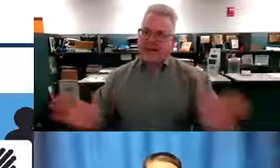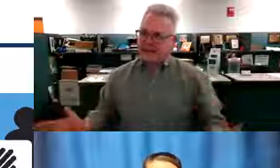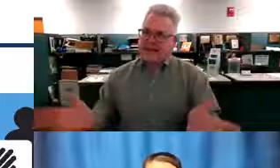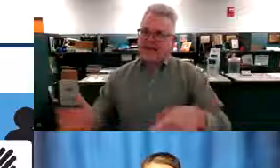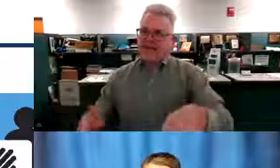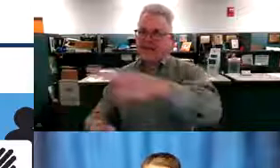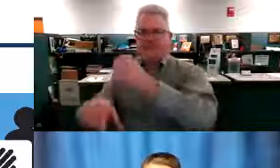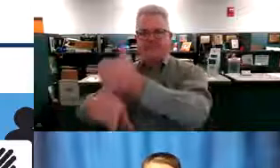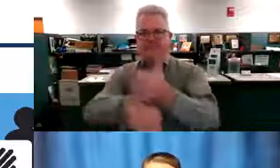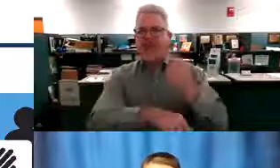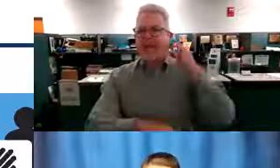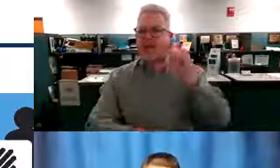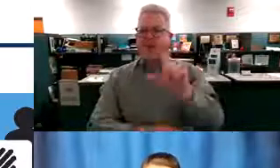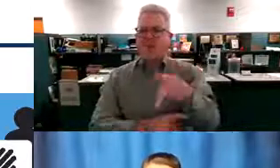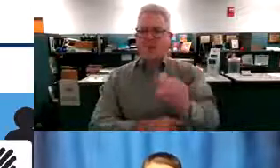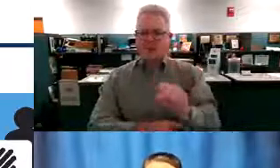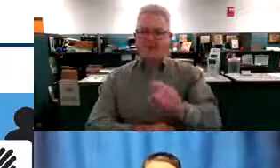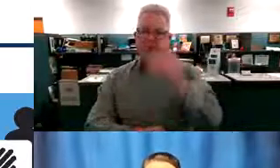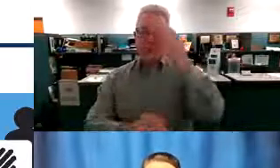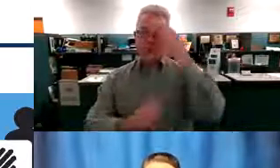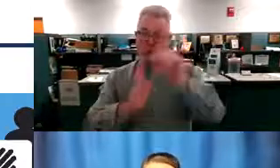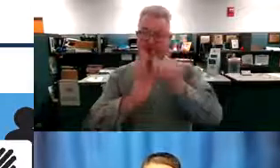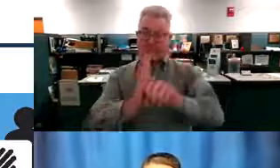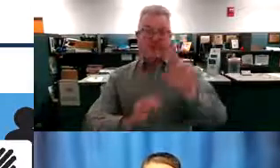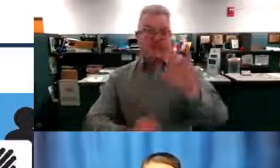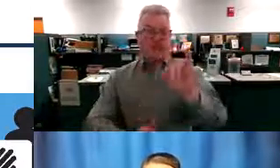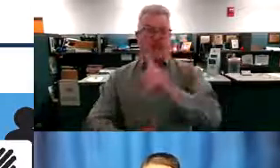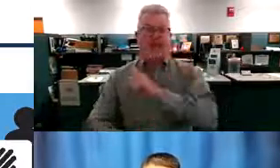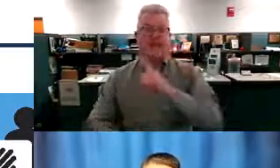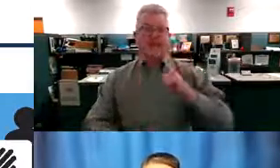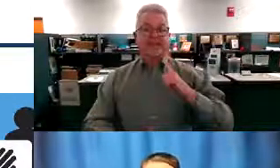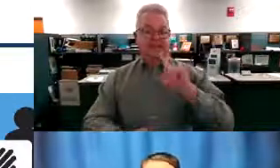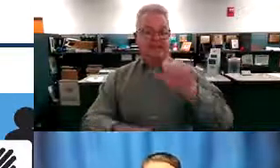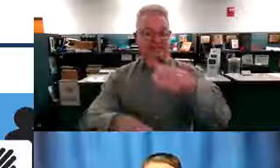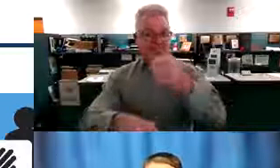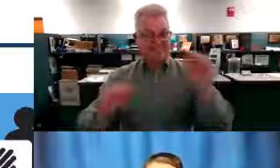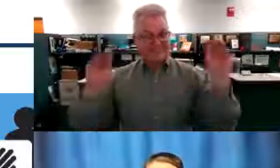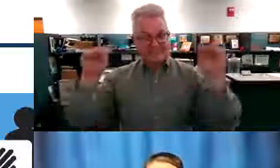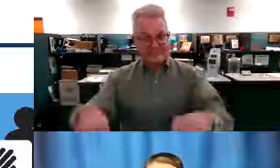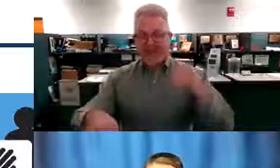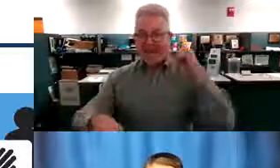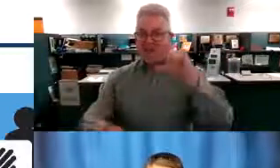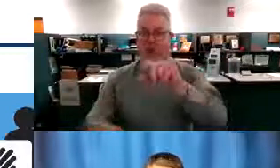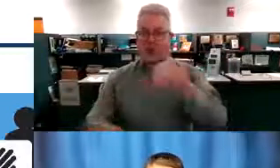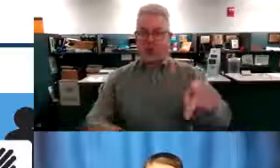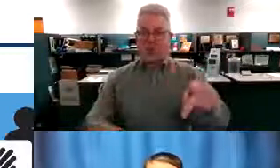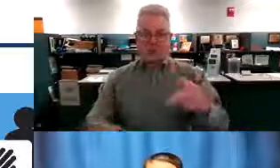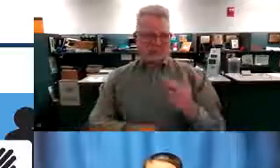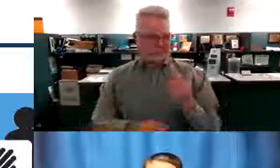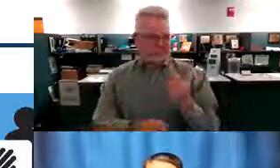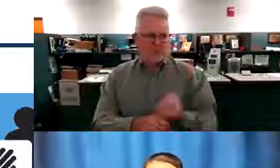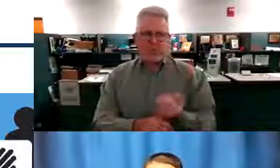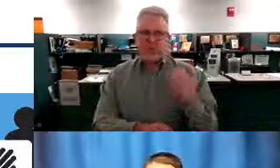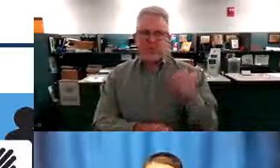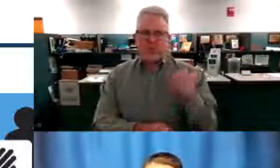that, and we've been able to expand that and really have more and encourage more places to have hearing loops.